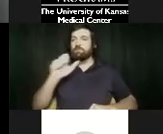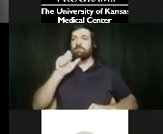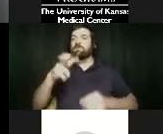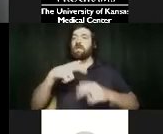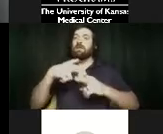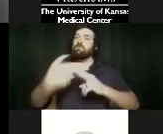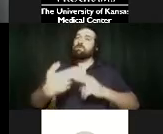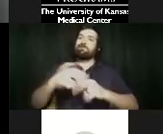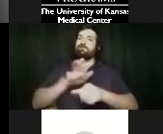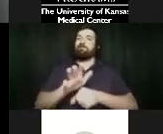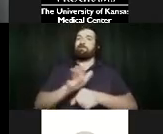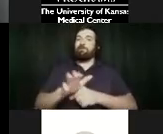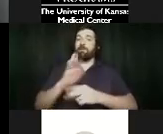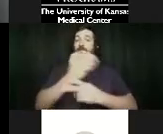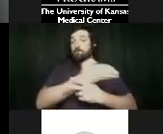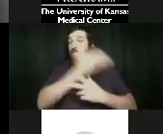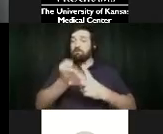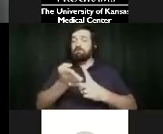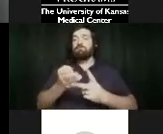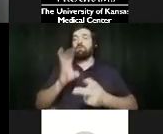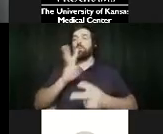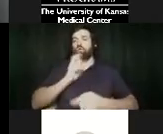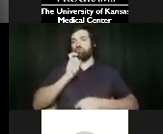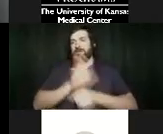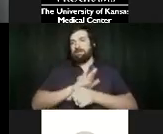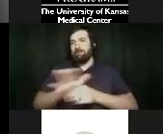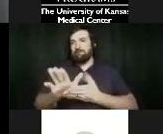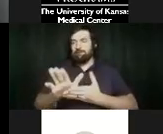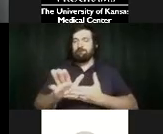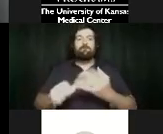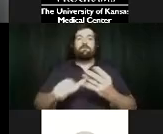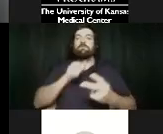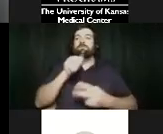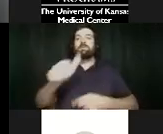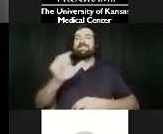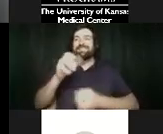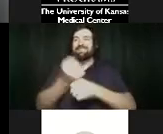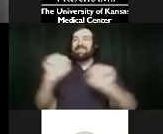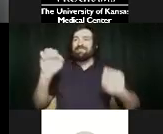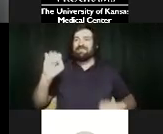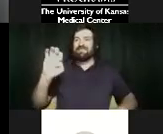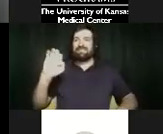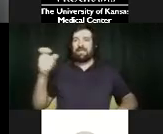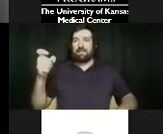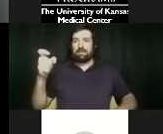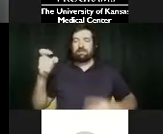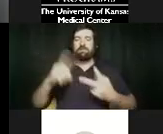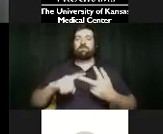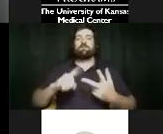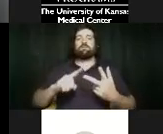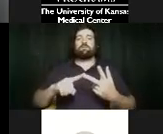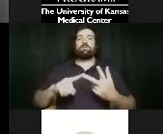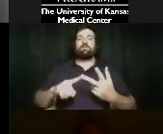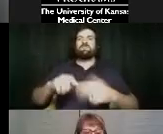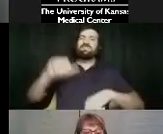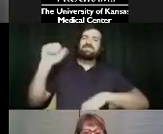followed by unsafe drinking water, unsafe sex, Indoor smoke from solid fuel. What